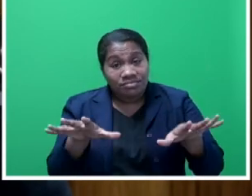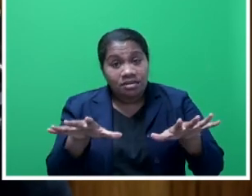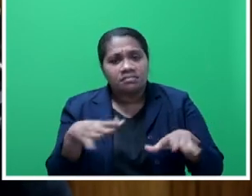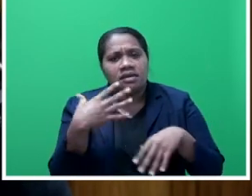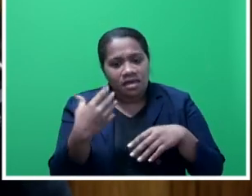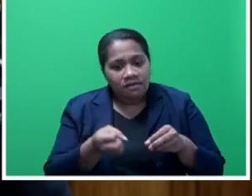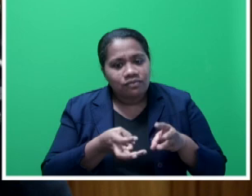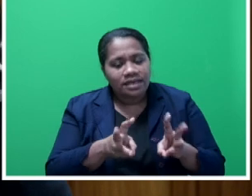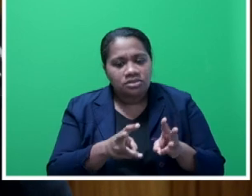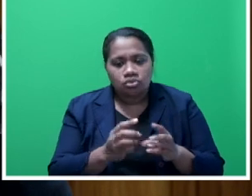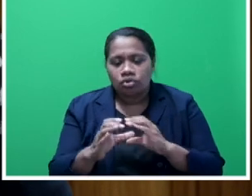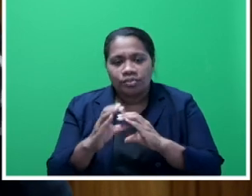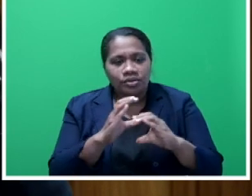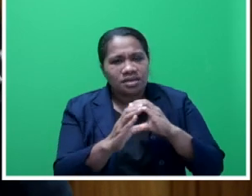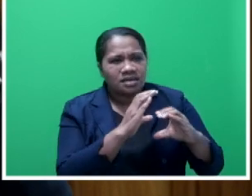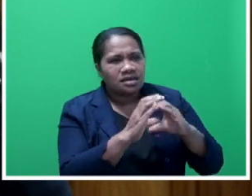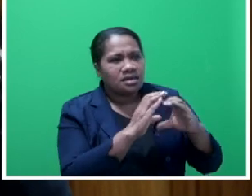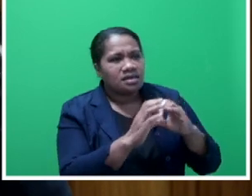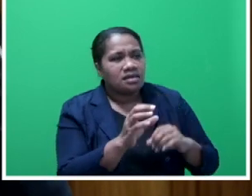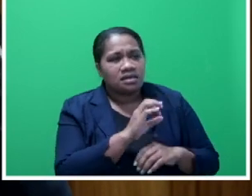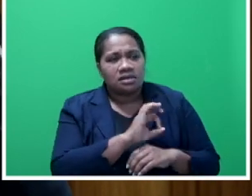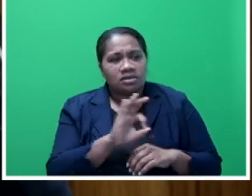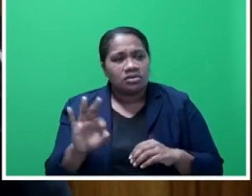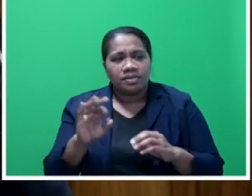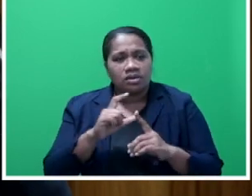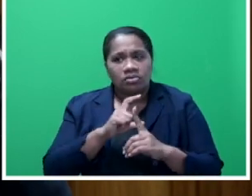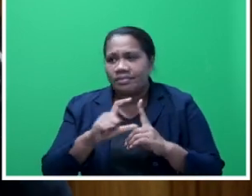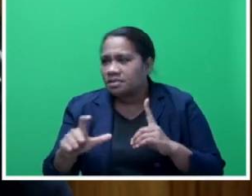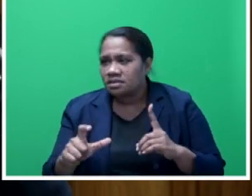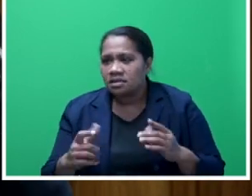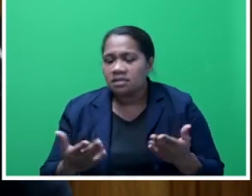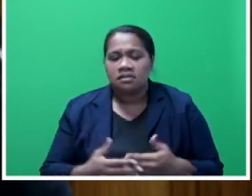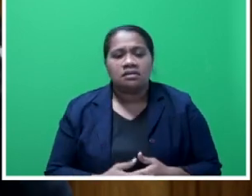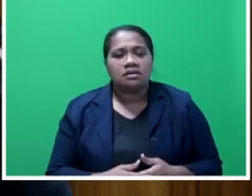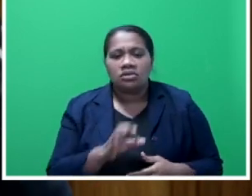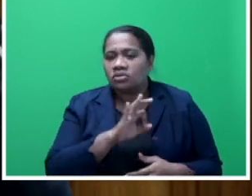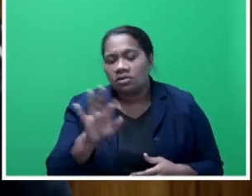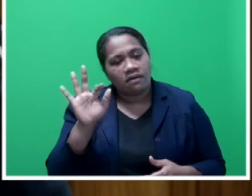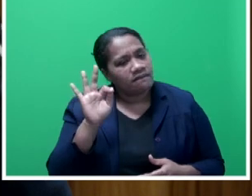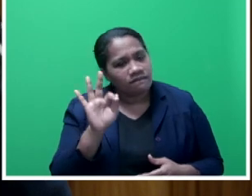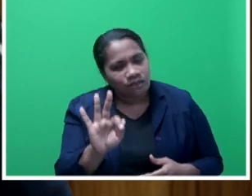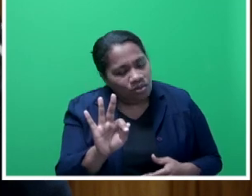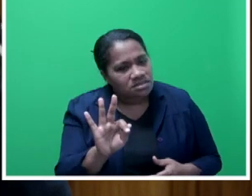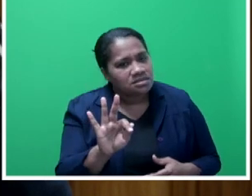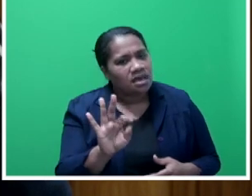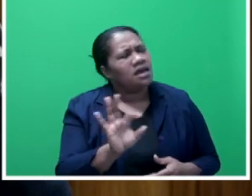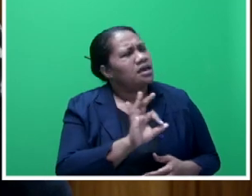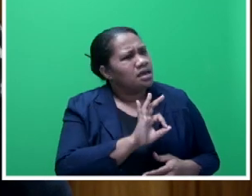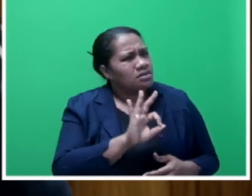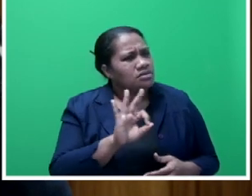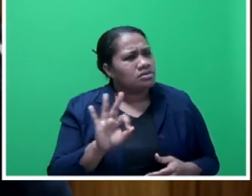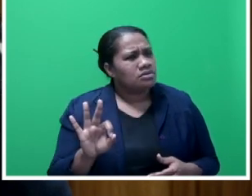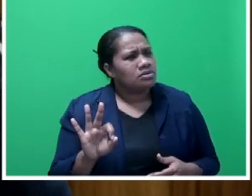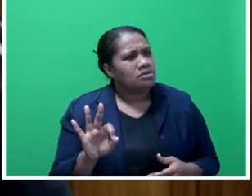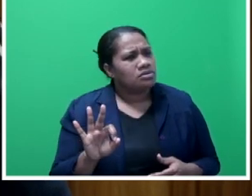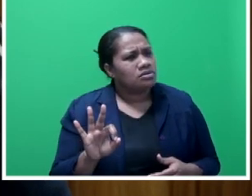to communicate, and not by commanding, not by forcing, and not by